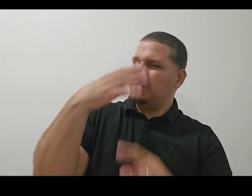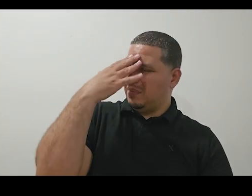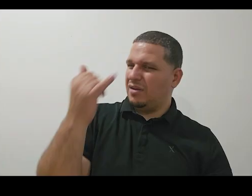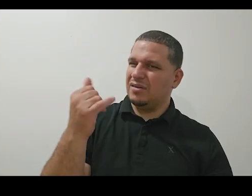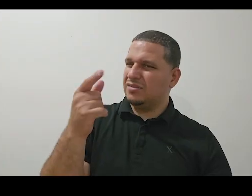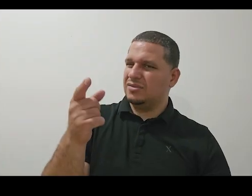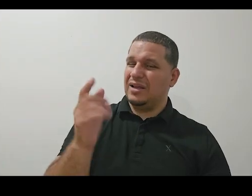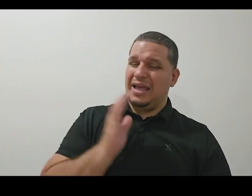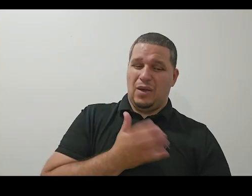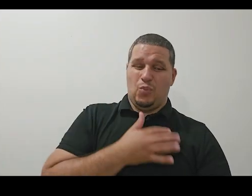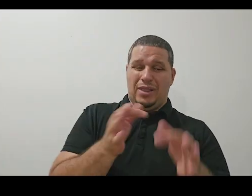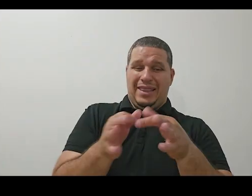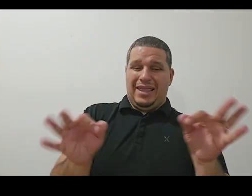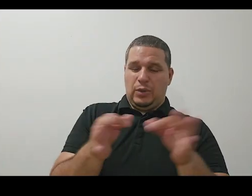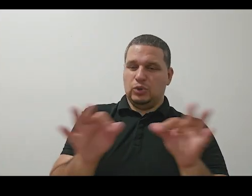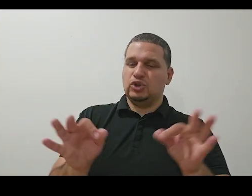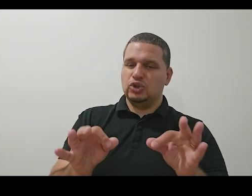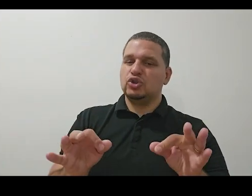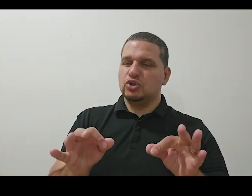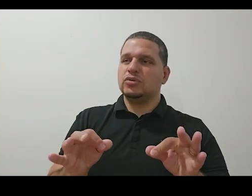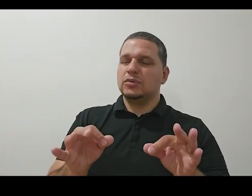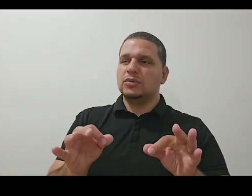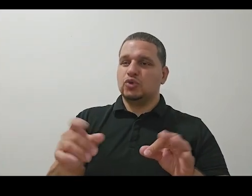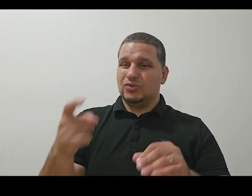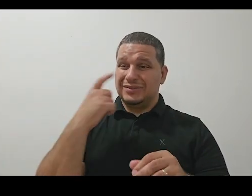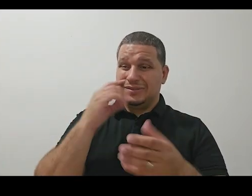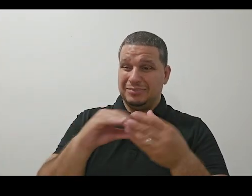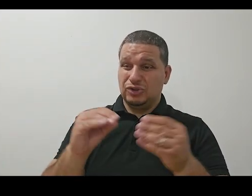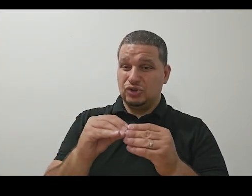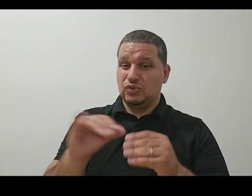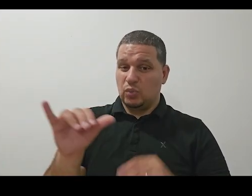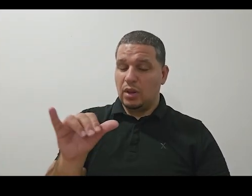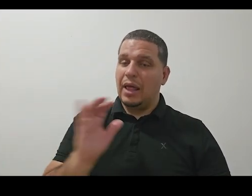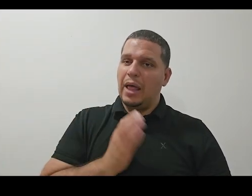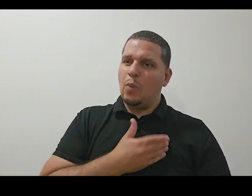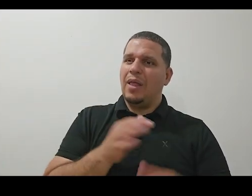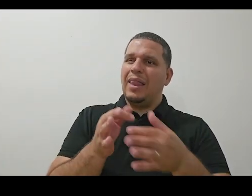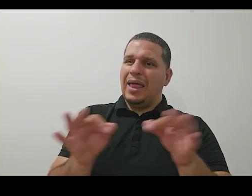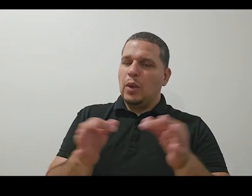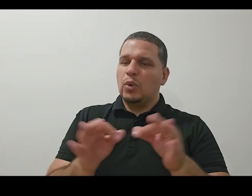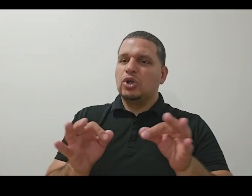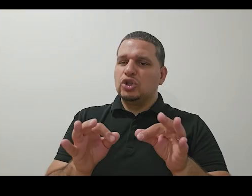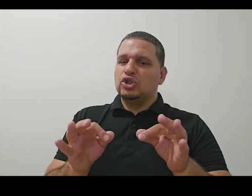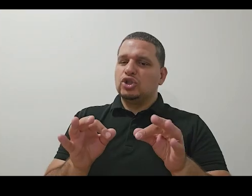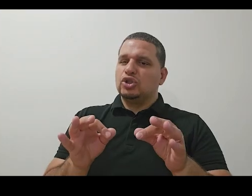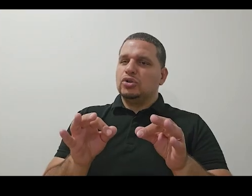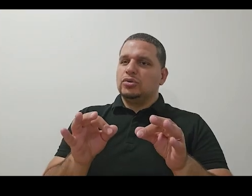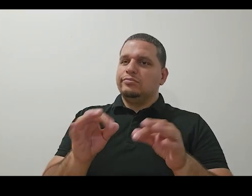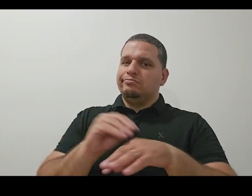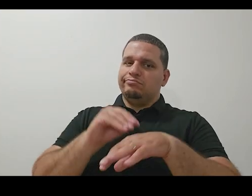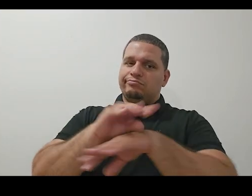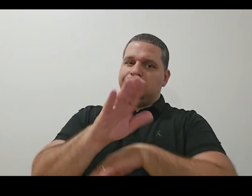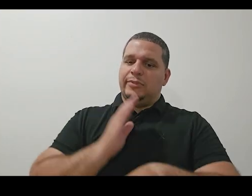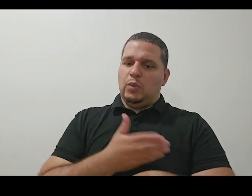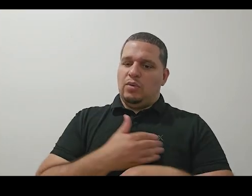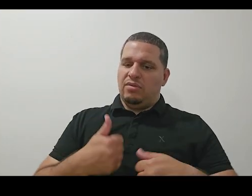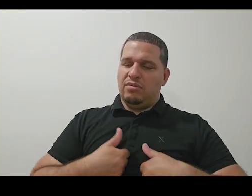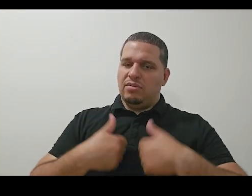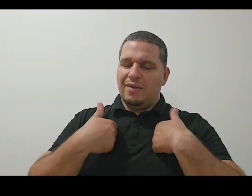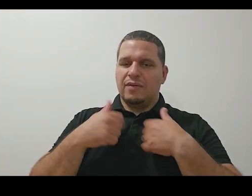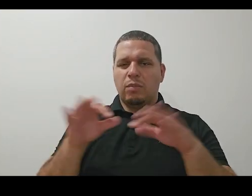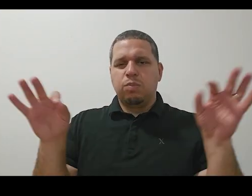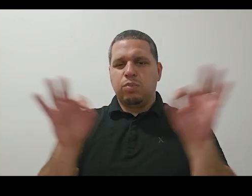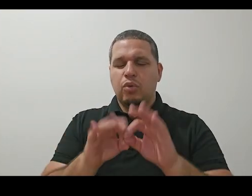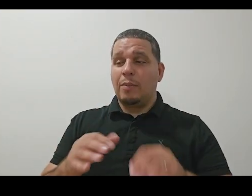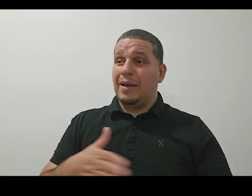in the more positive because our language shape, and I think Miguel mentioned it as well. Our language shapes our lives,